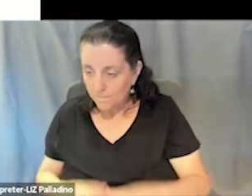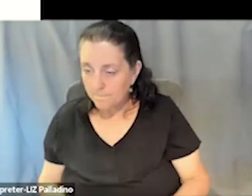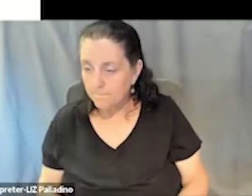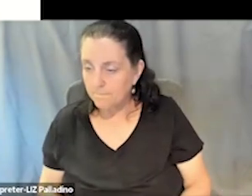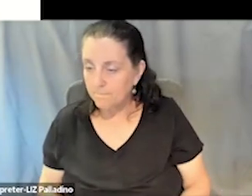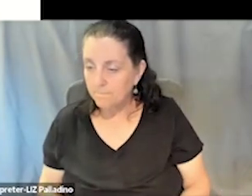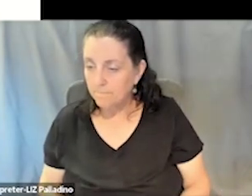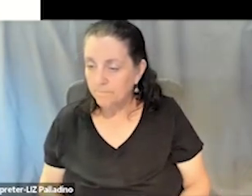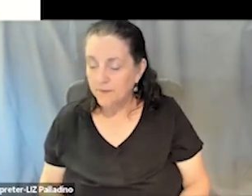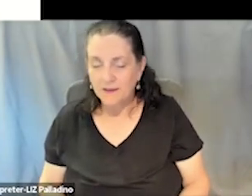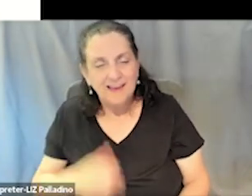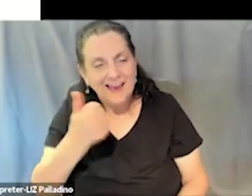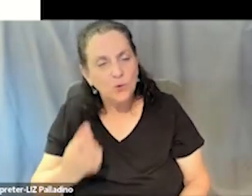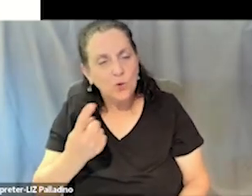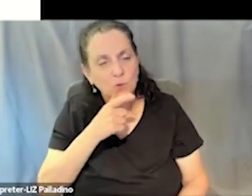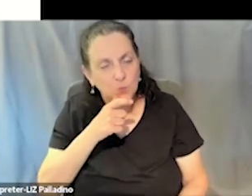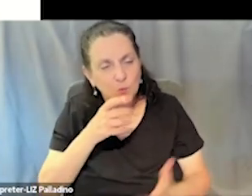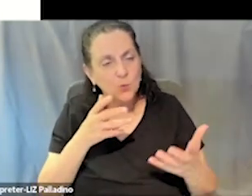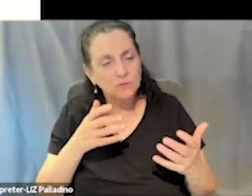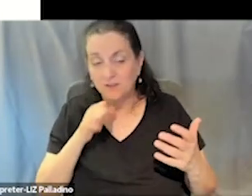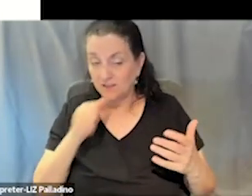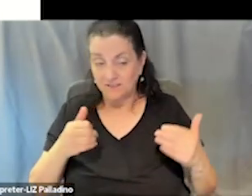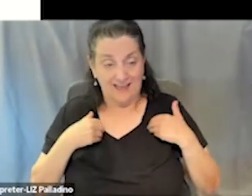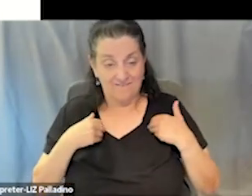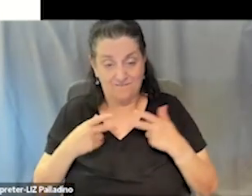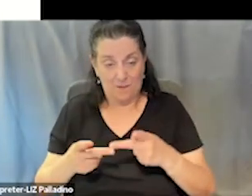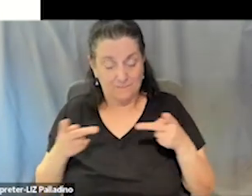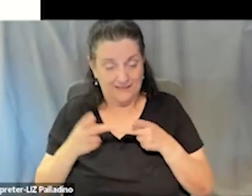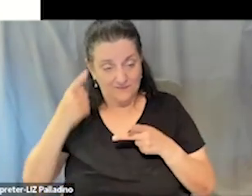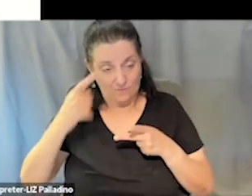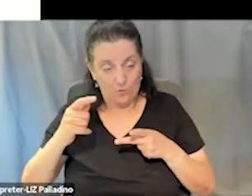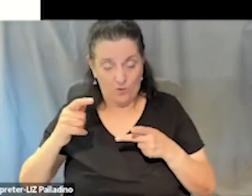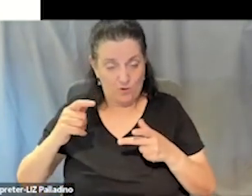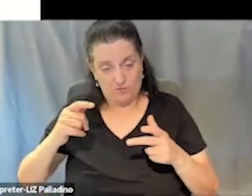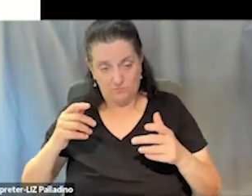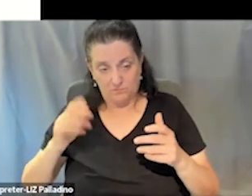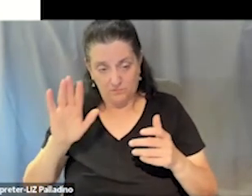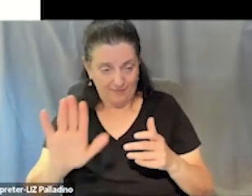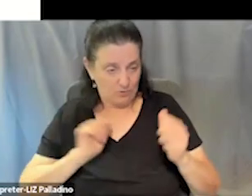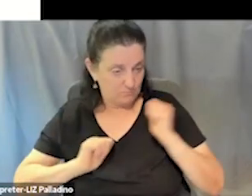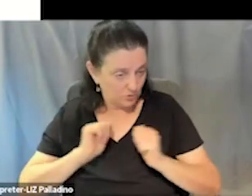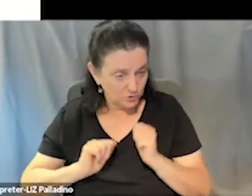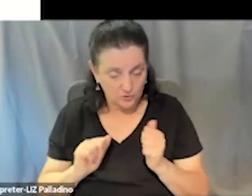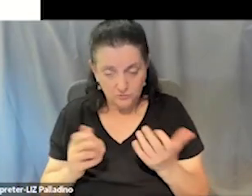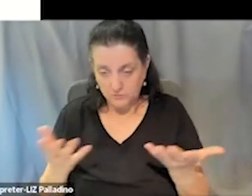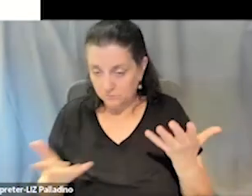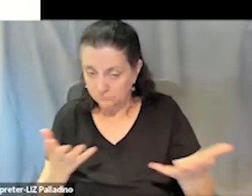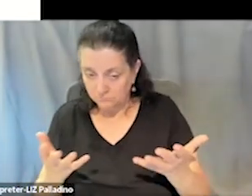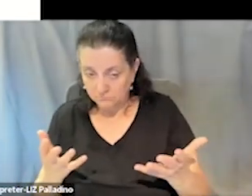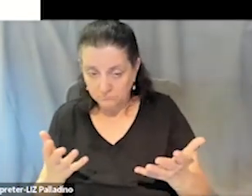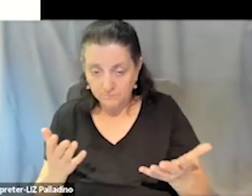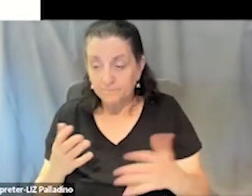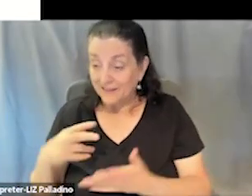Anyone without a facility who New Yorkers for that's a great, yep, dance party. Give me one more